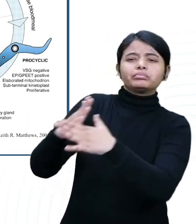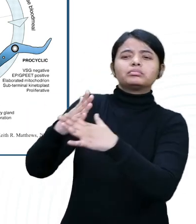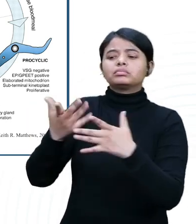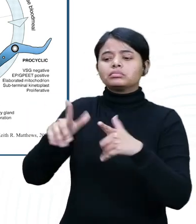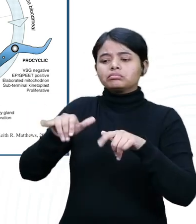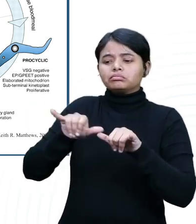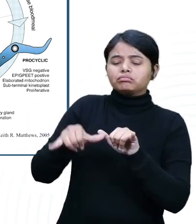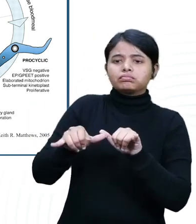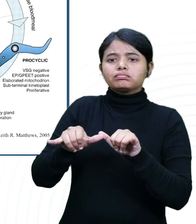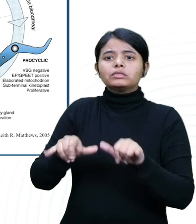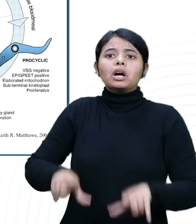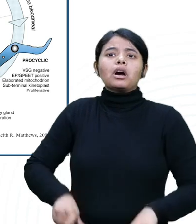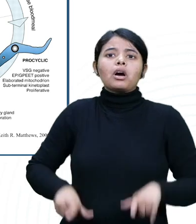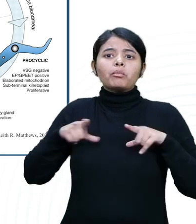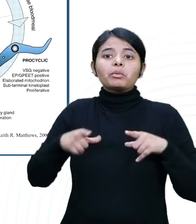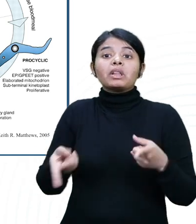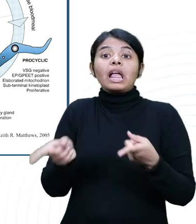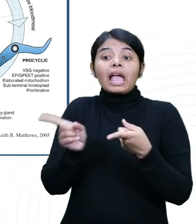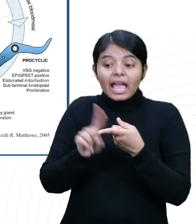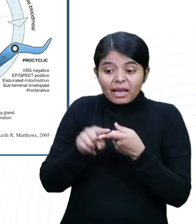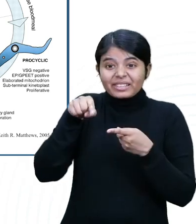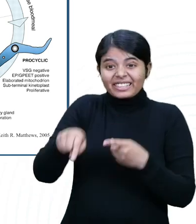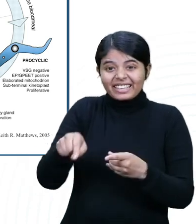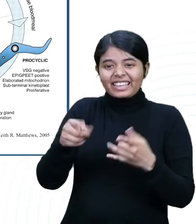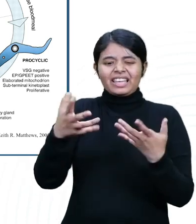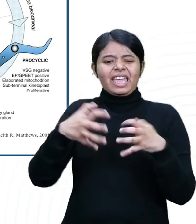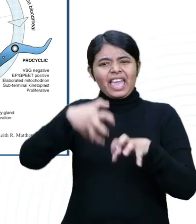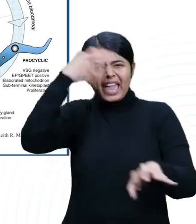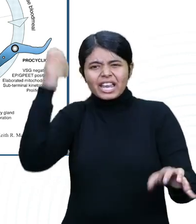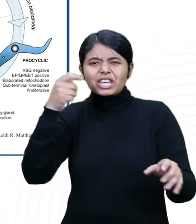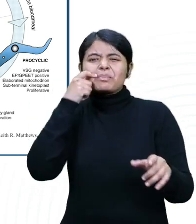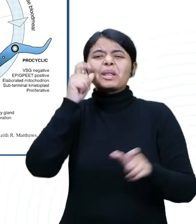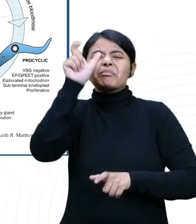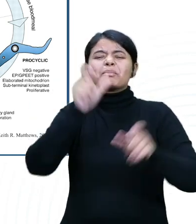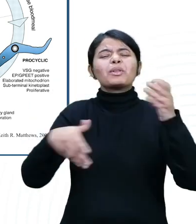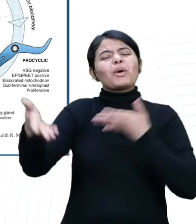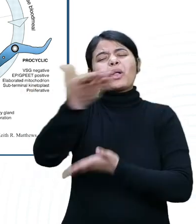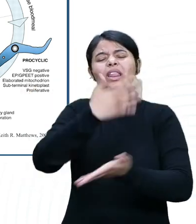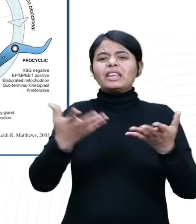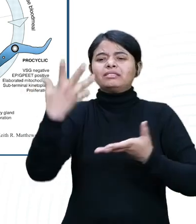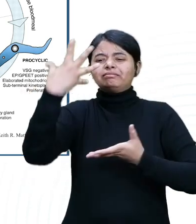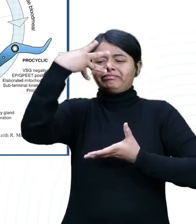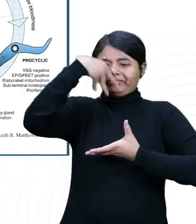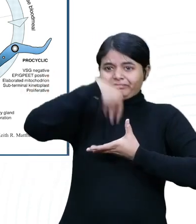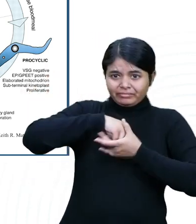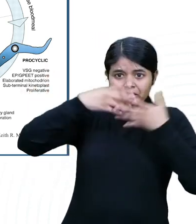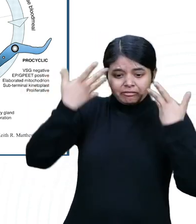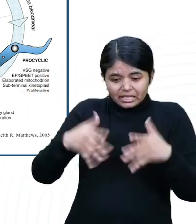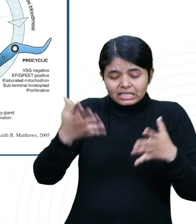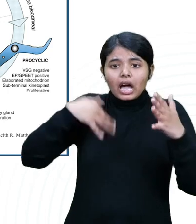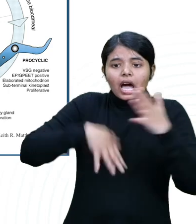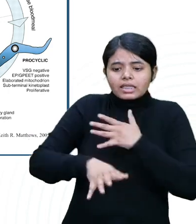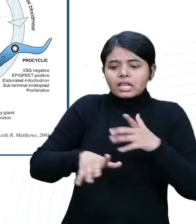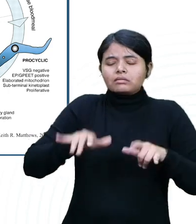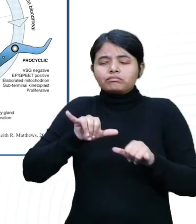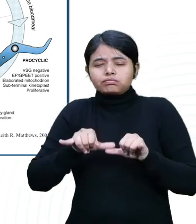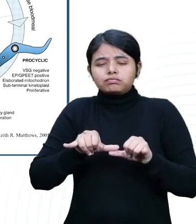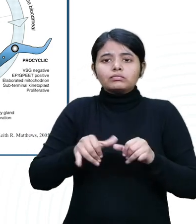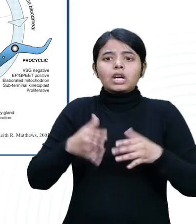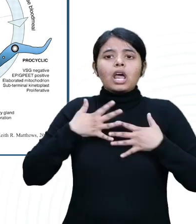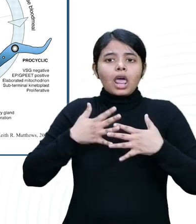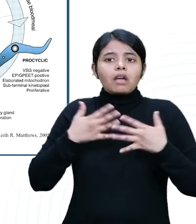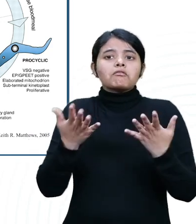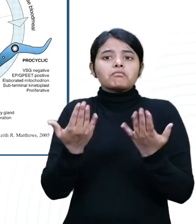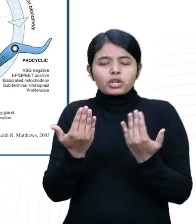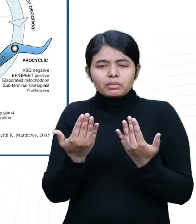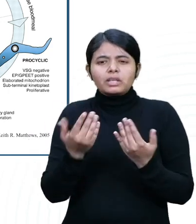and hence they display an extreme adaptation to their environment. They are pathogenic in nature and hence they are able to evade host